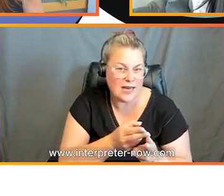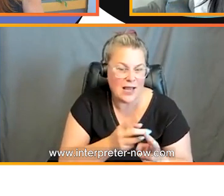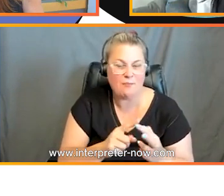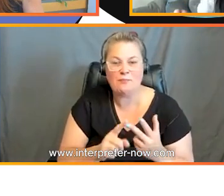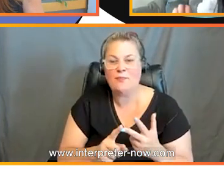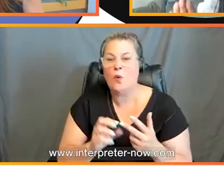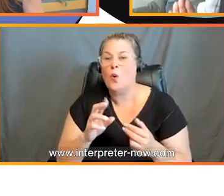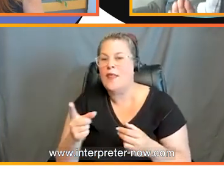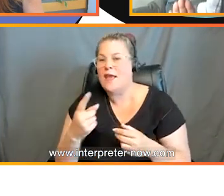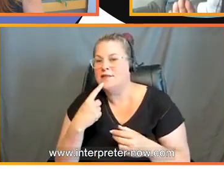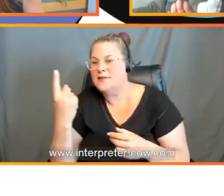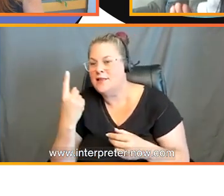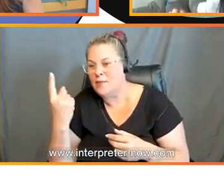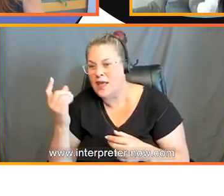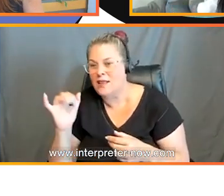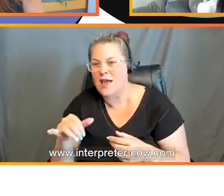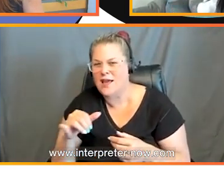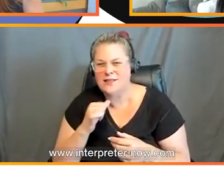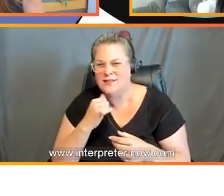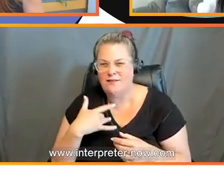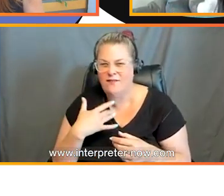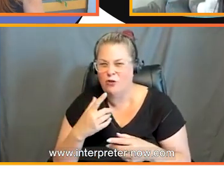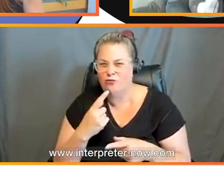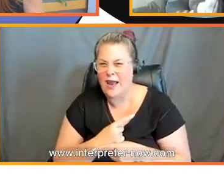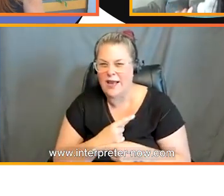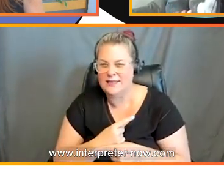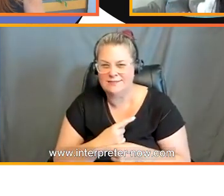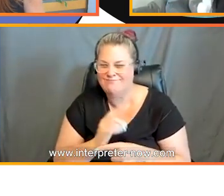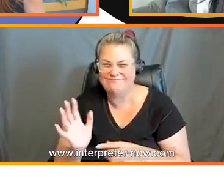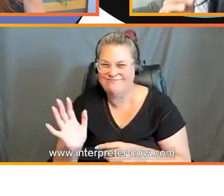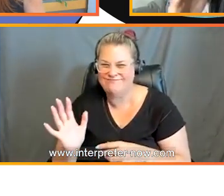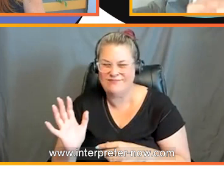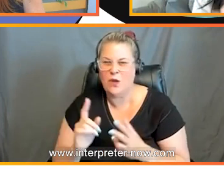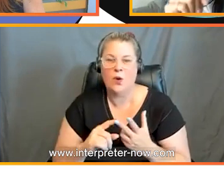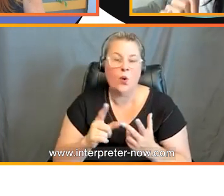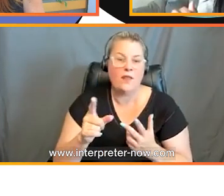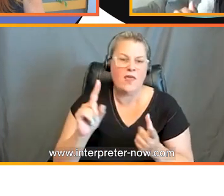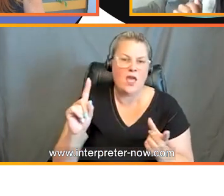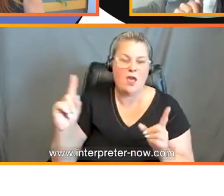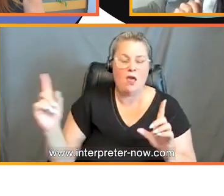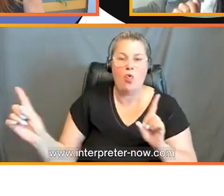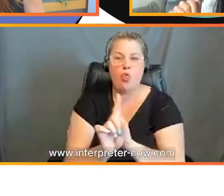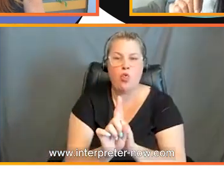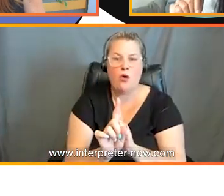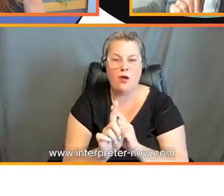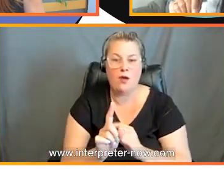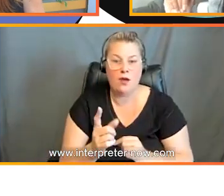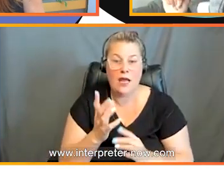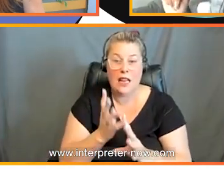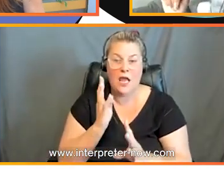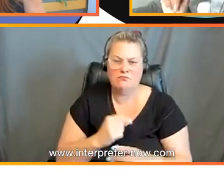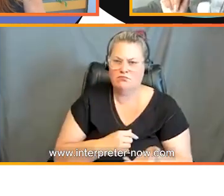something that didn't feel right to you, or when they step in front of you in a line, or